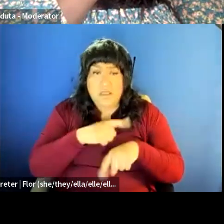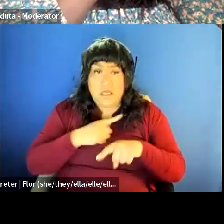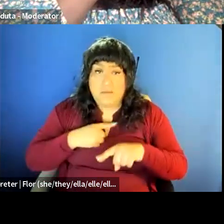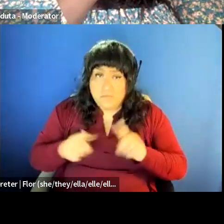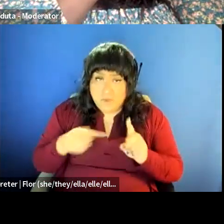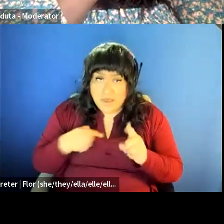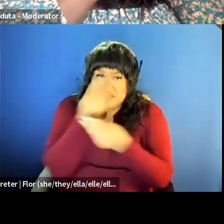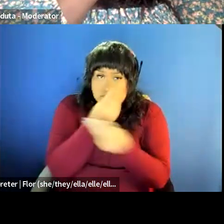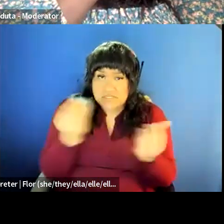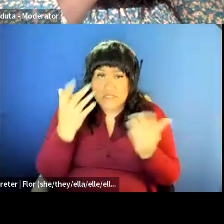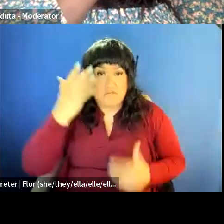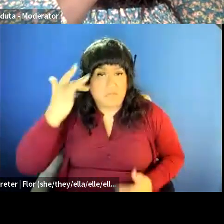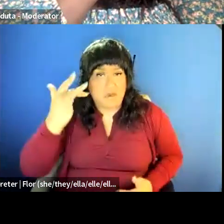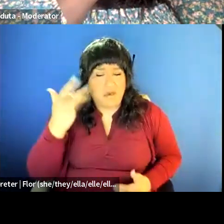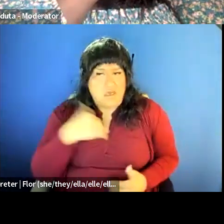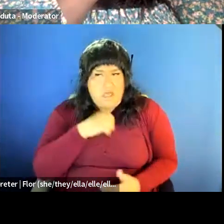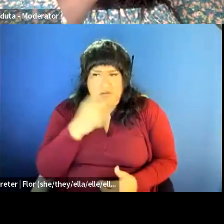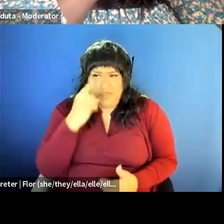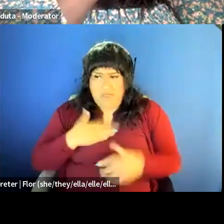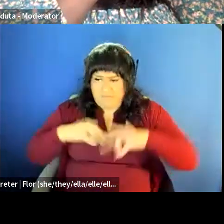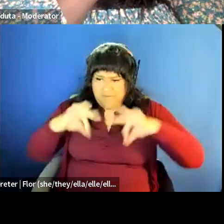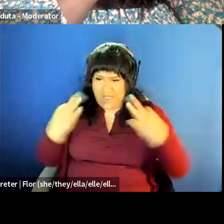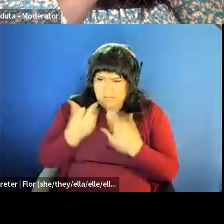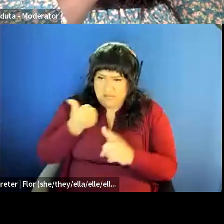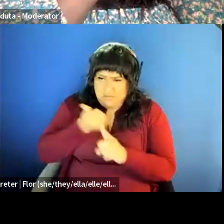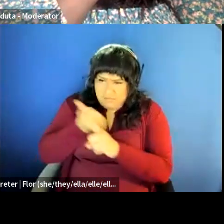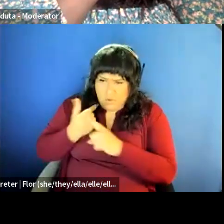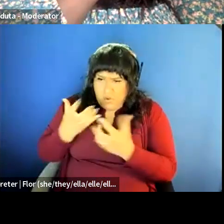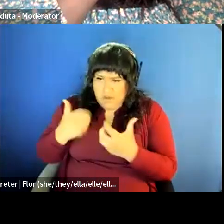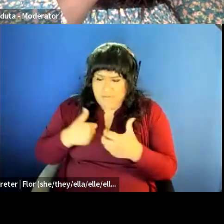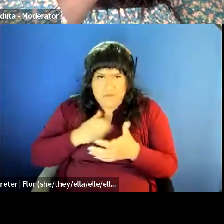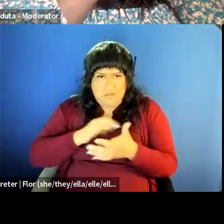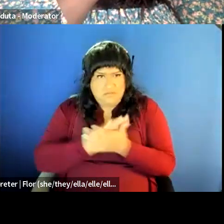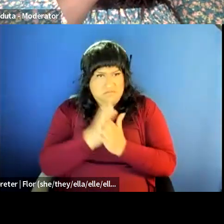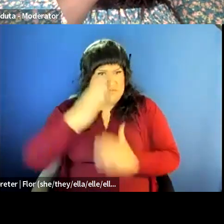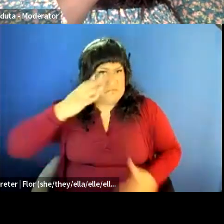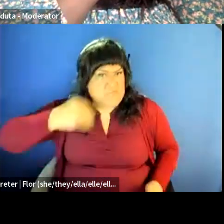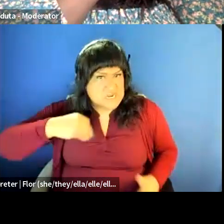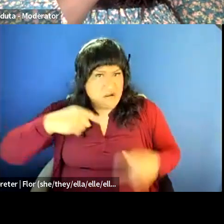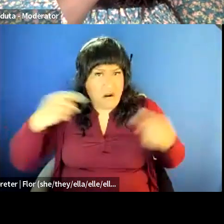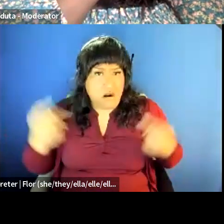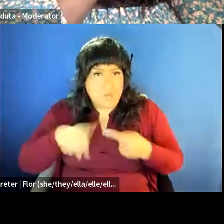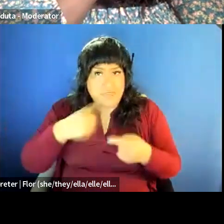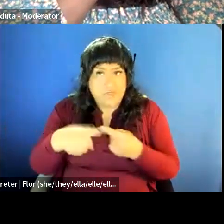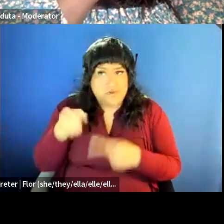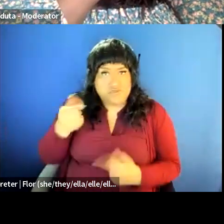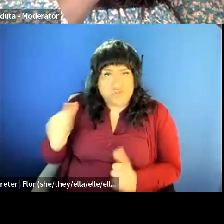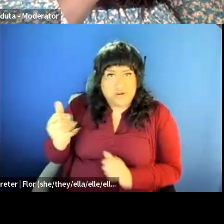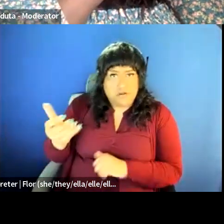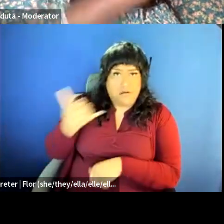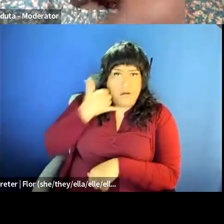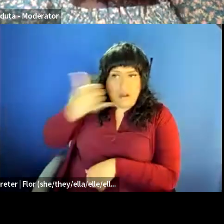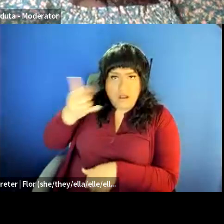because I don't think my family wanted me to be harmed when they were trying to call for my help. They weren't trying to